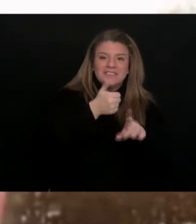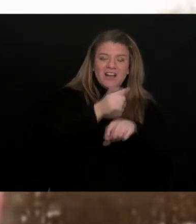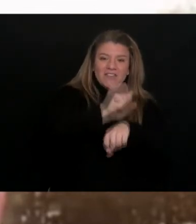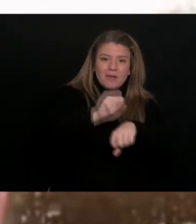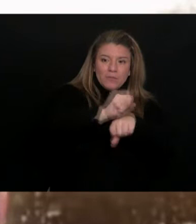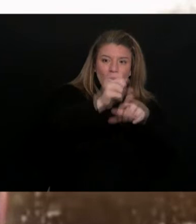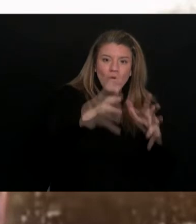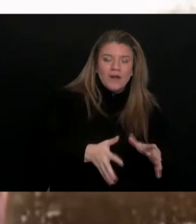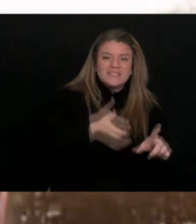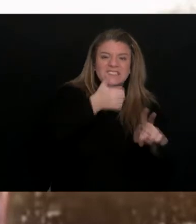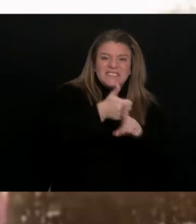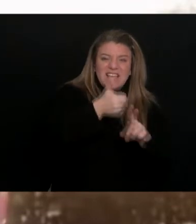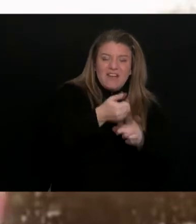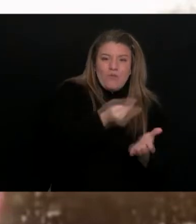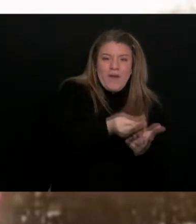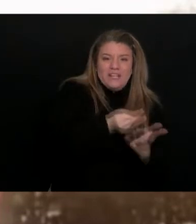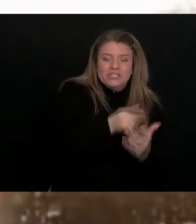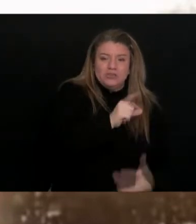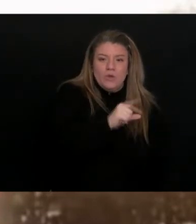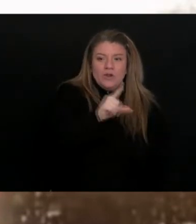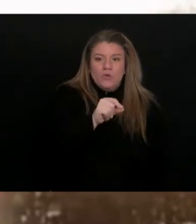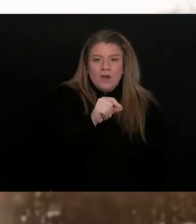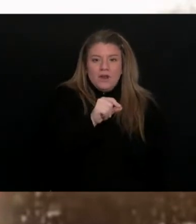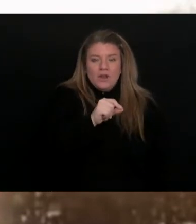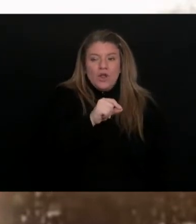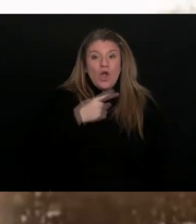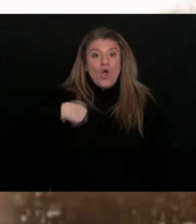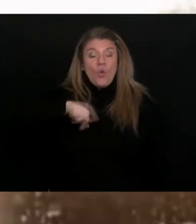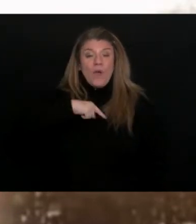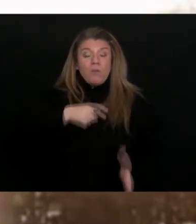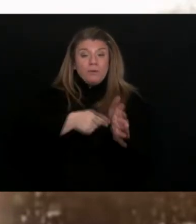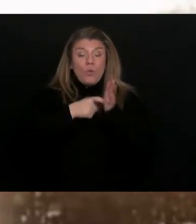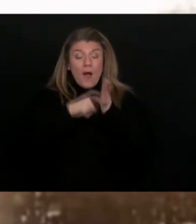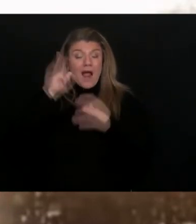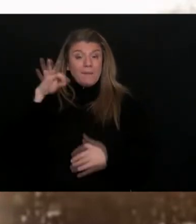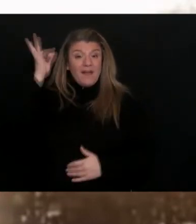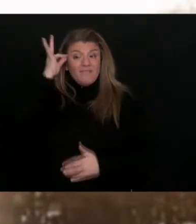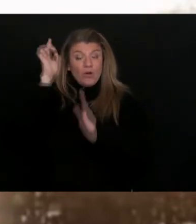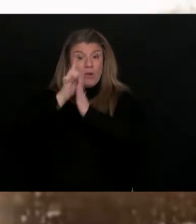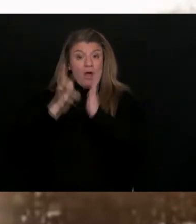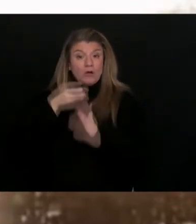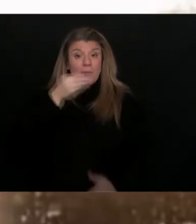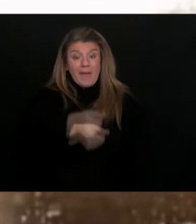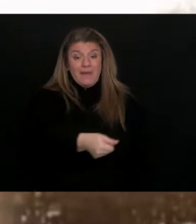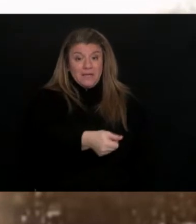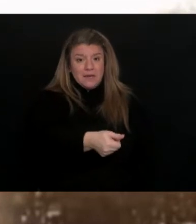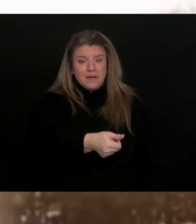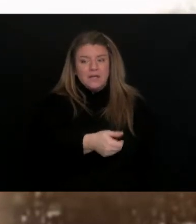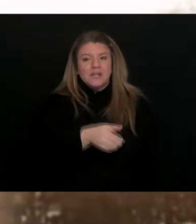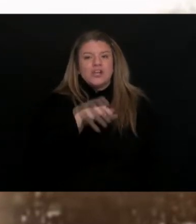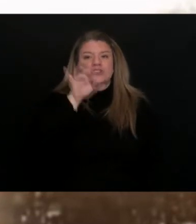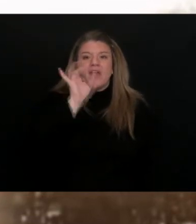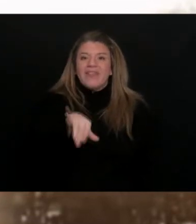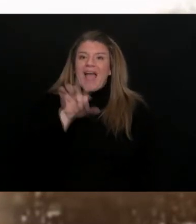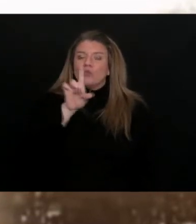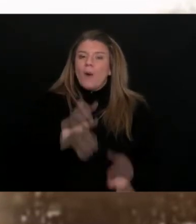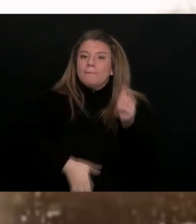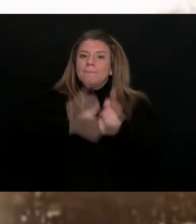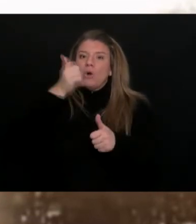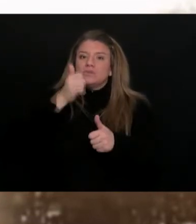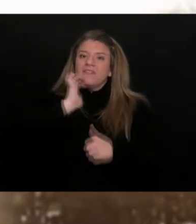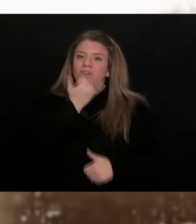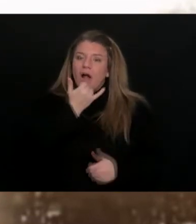wages in 2020, and we were required by federal law to make payment. And so that's where the majority of the fraud